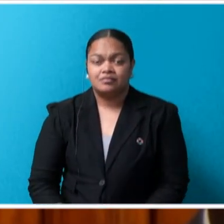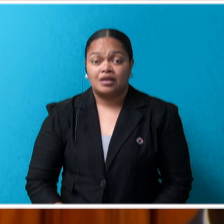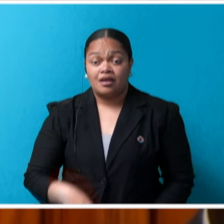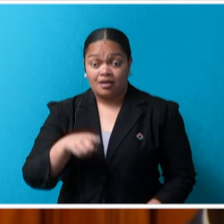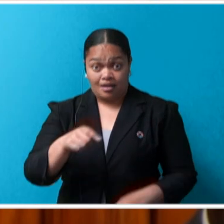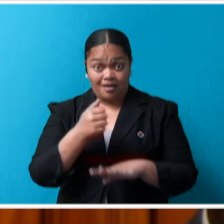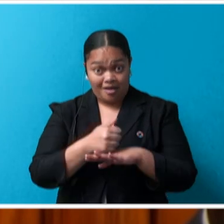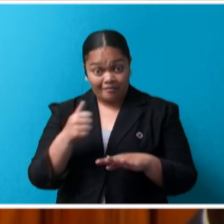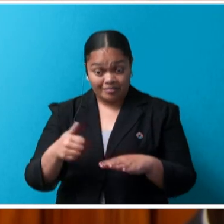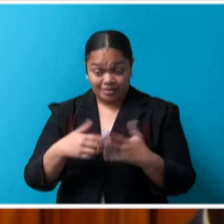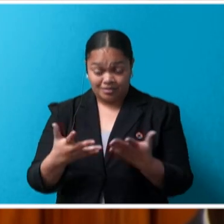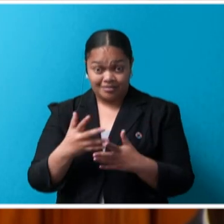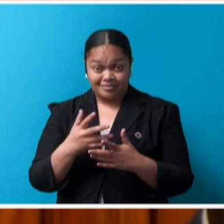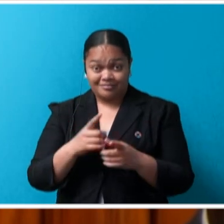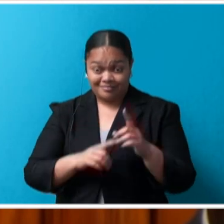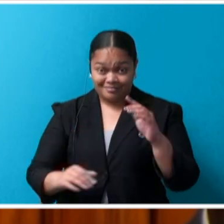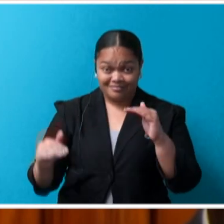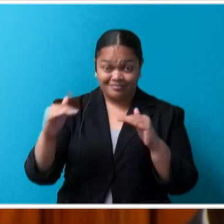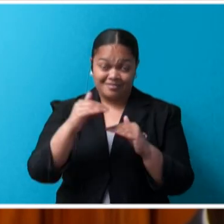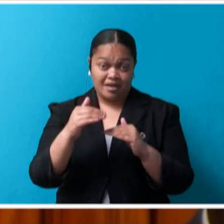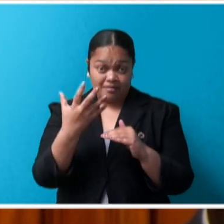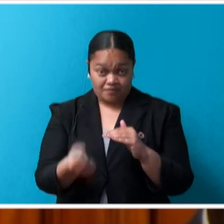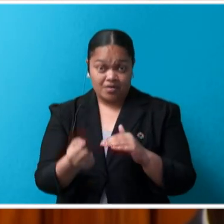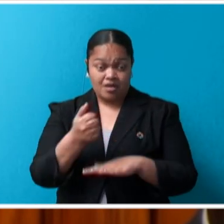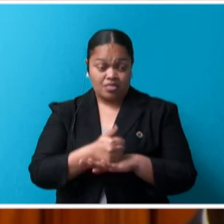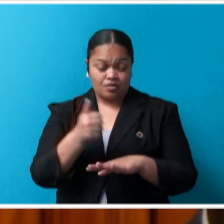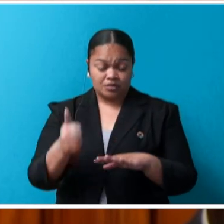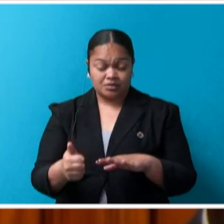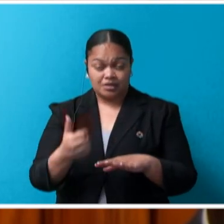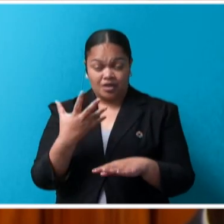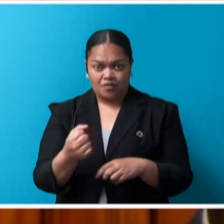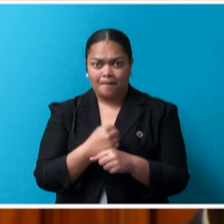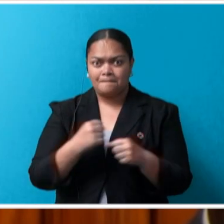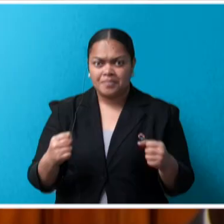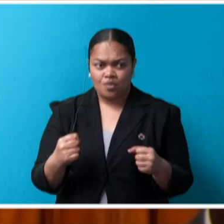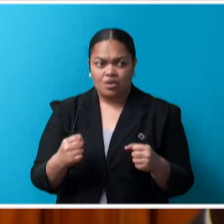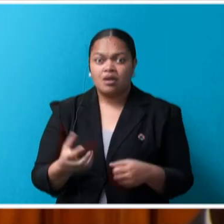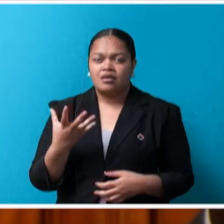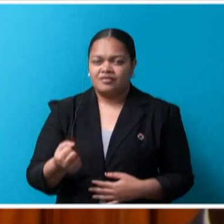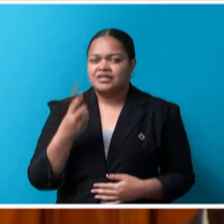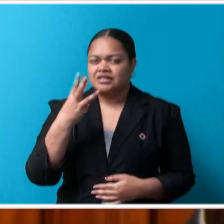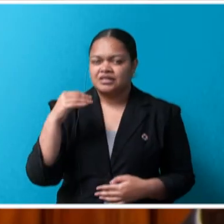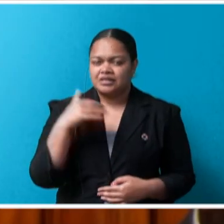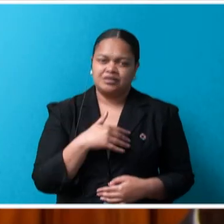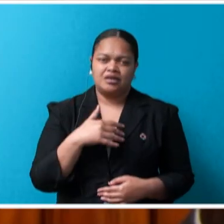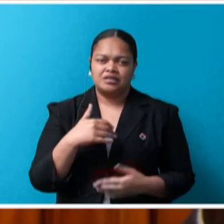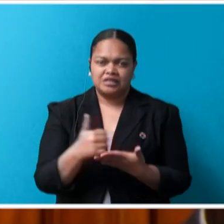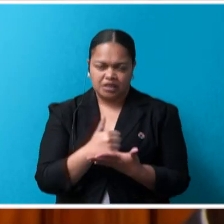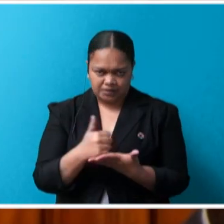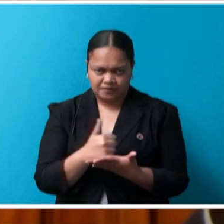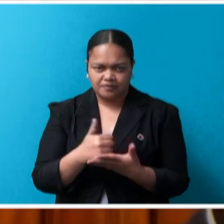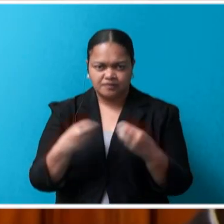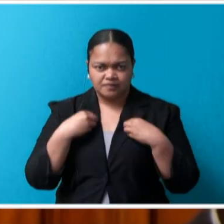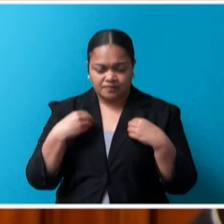into power, when this government had come into power, we had fewer than 300 active cooperatives in Fiji.